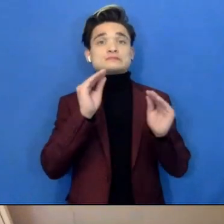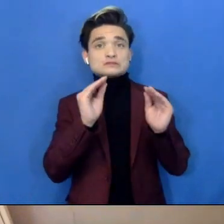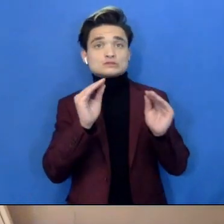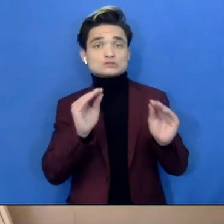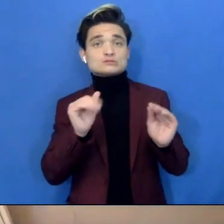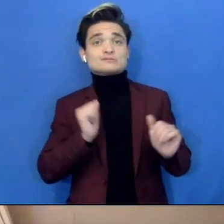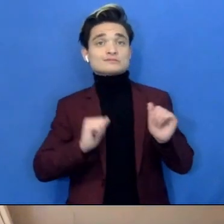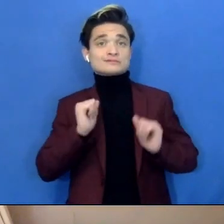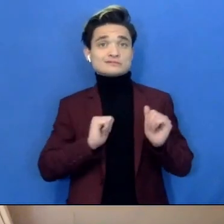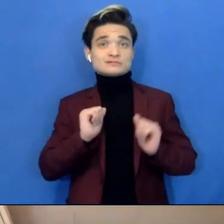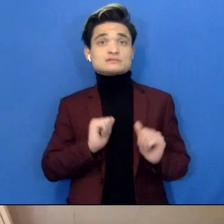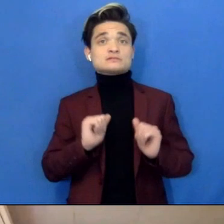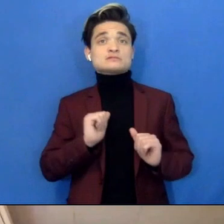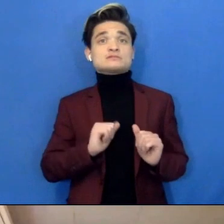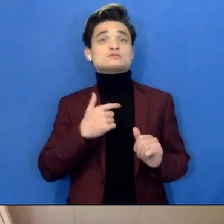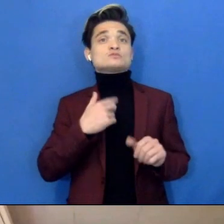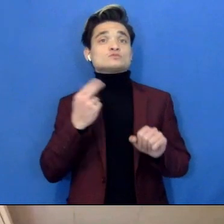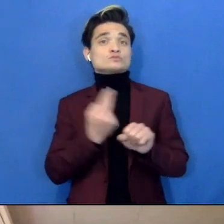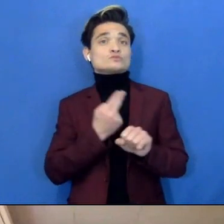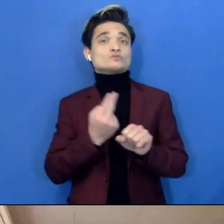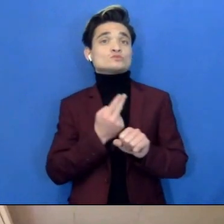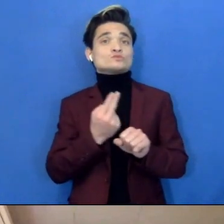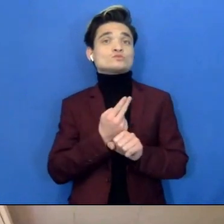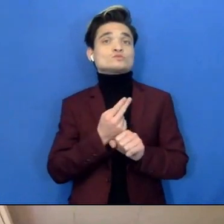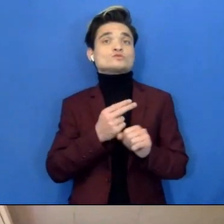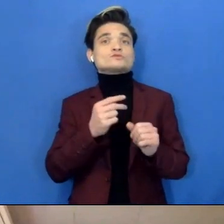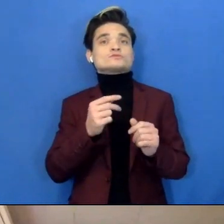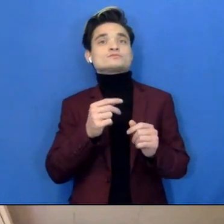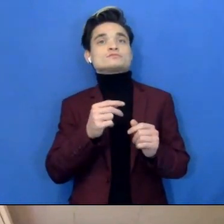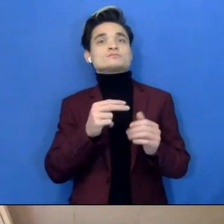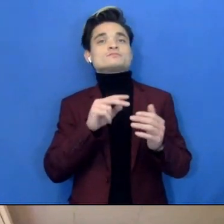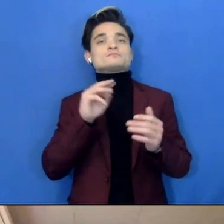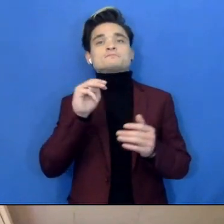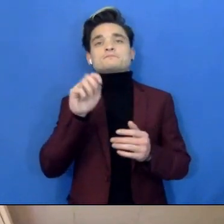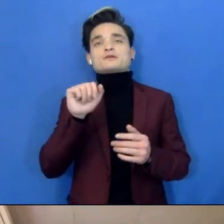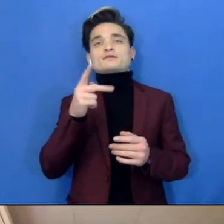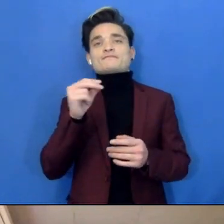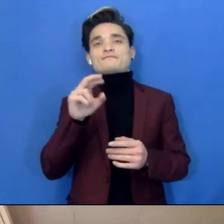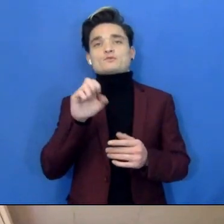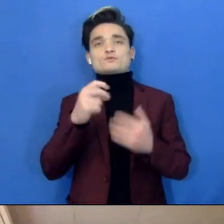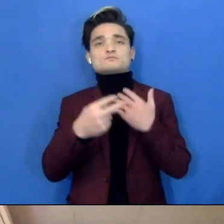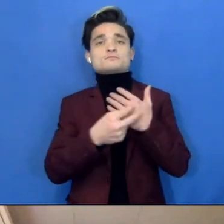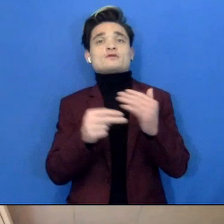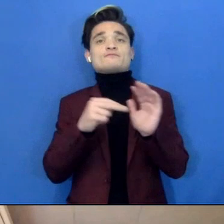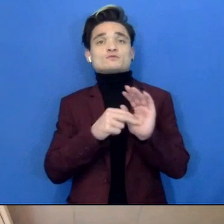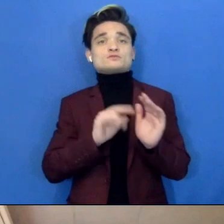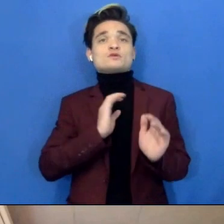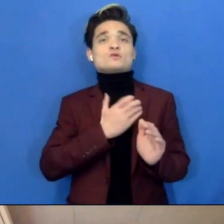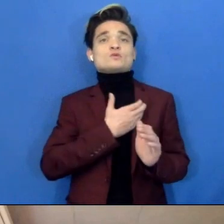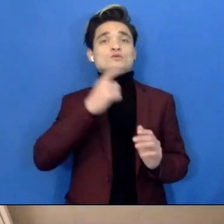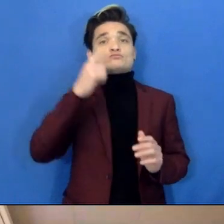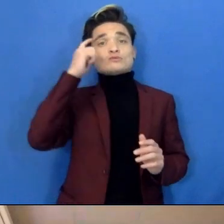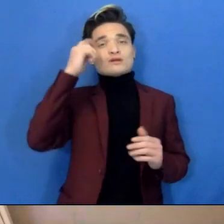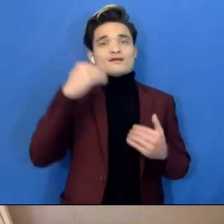our brains. We have an engineer and a jazz musician. So the engineer is where our